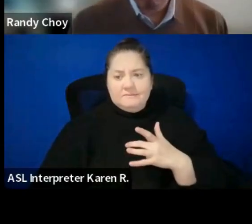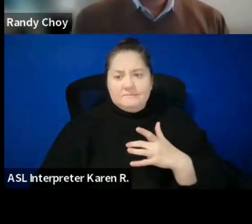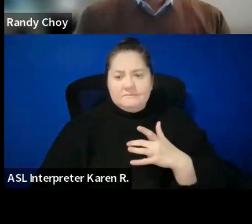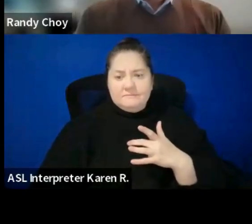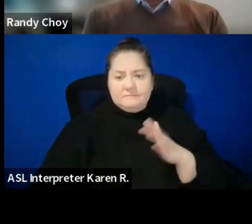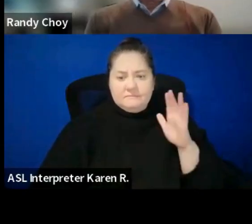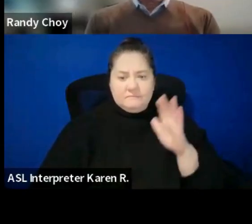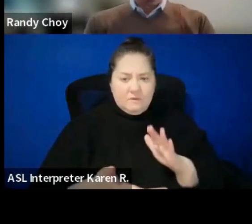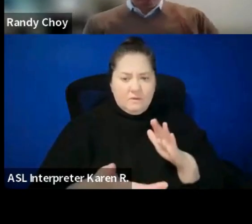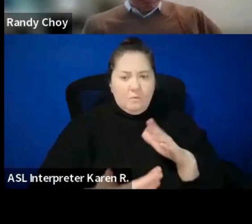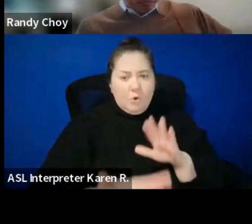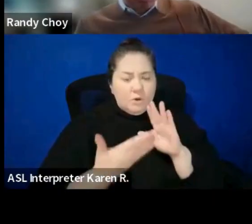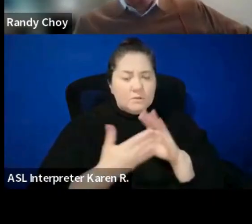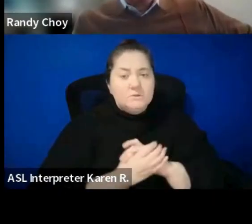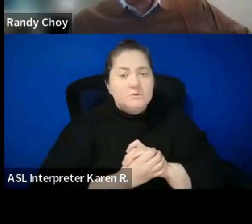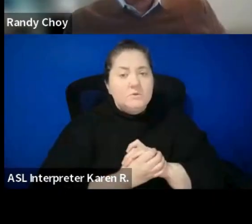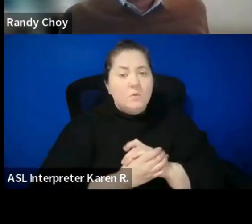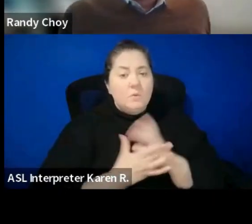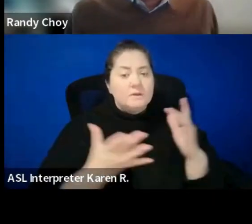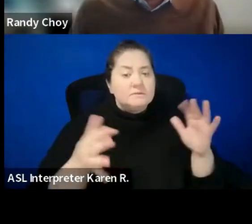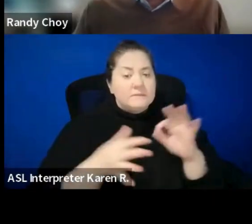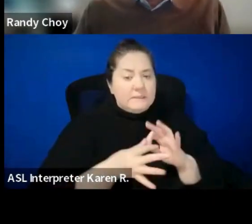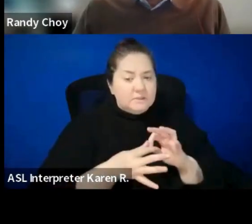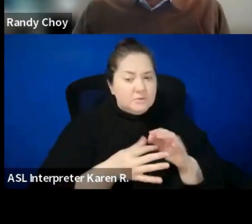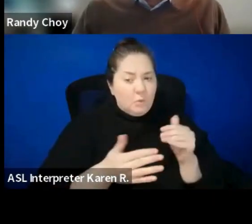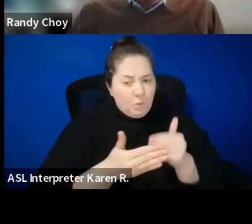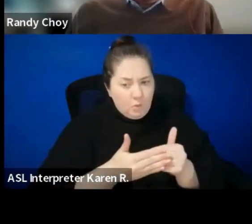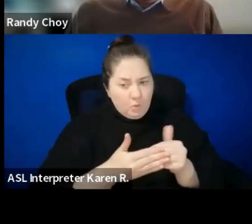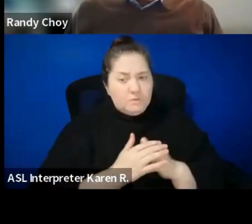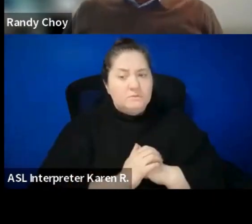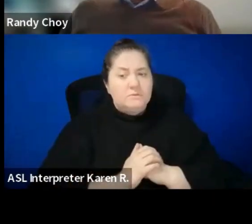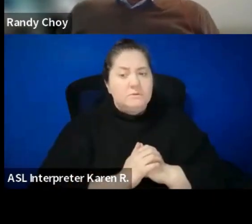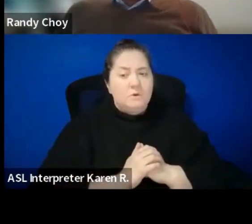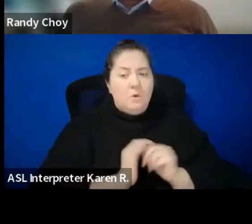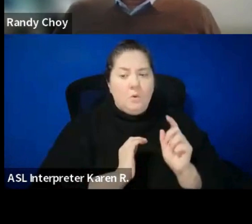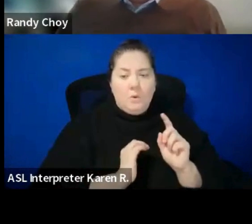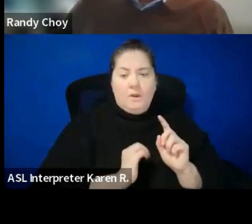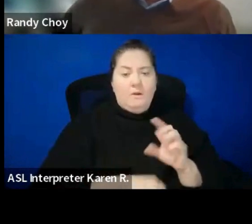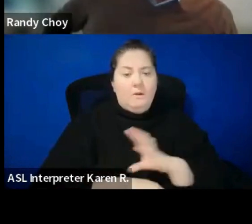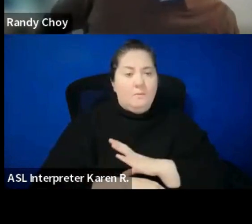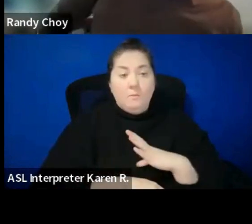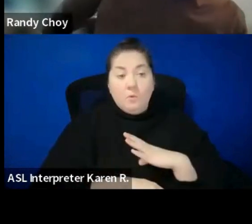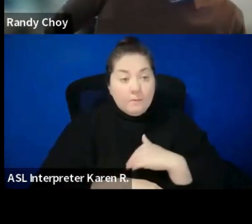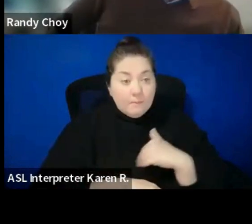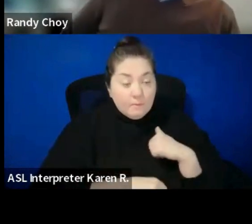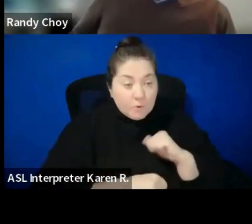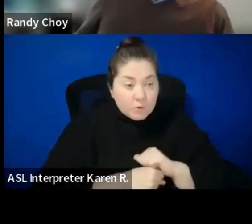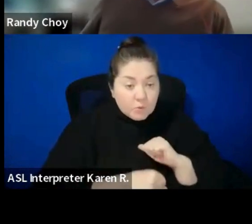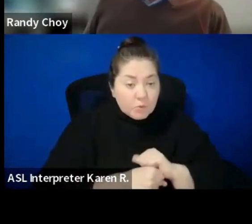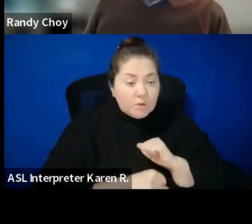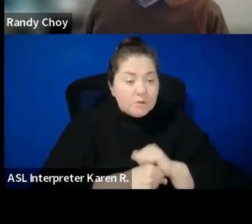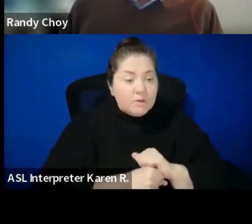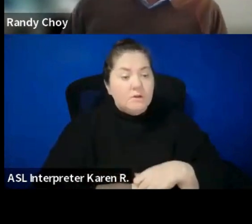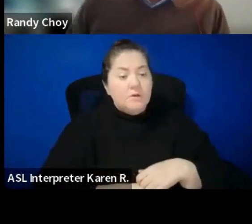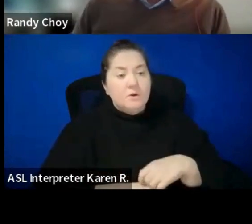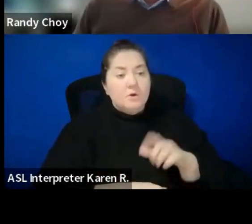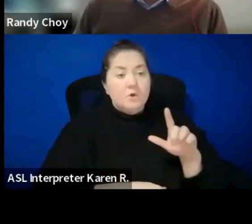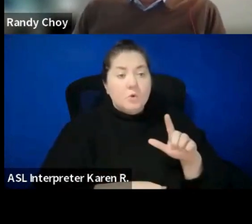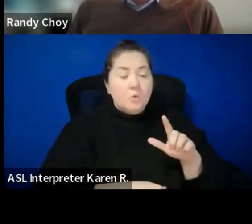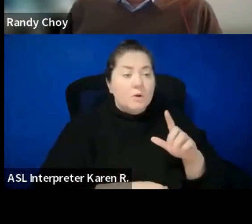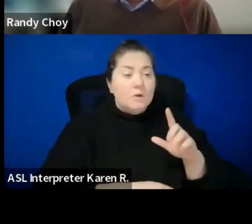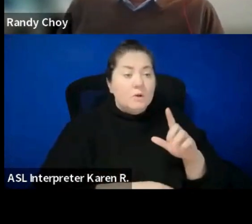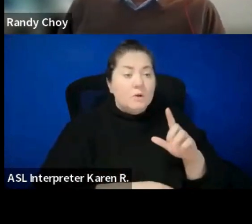should always remember to look for our close connections. Where do your board members work? Where do your loyal donors, your subscribers,